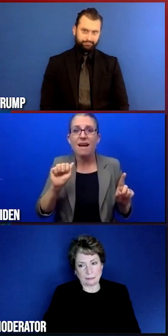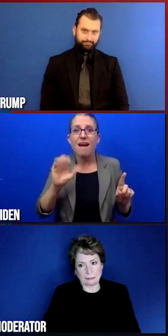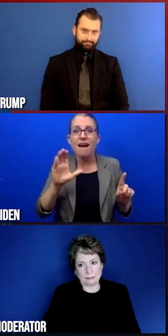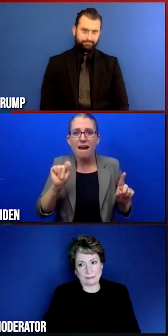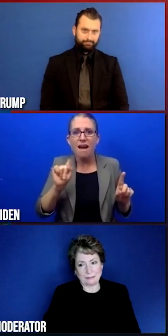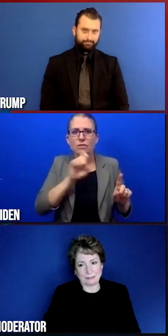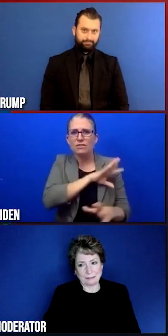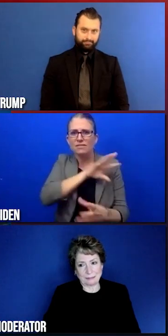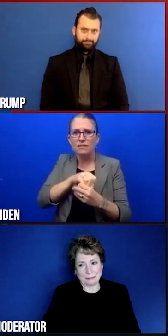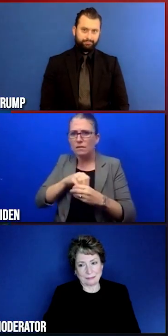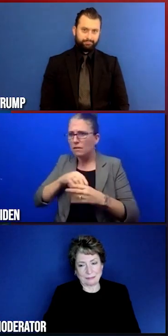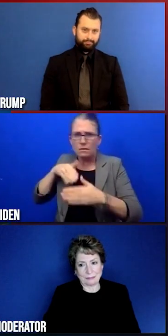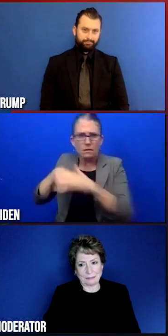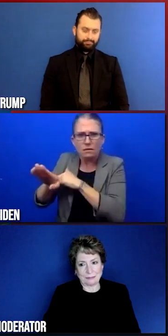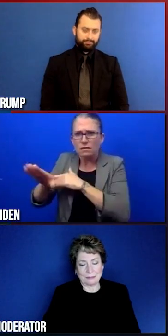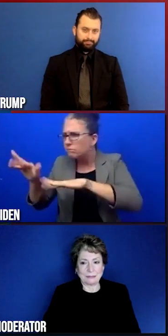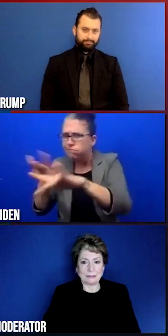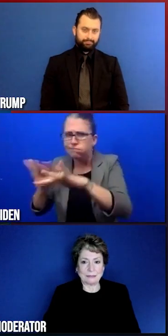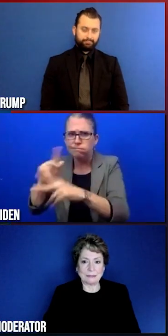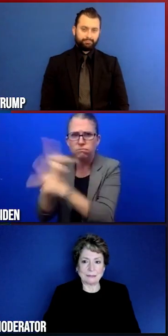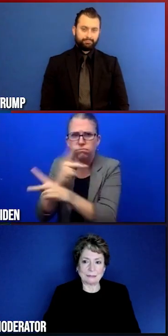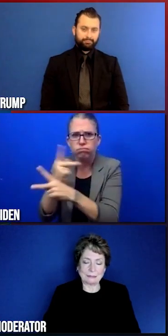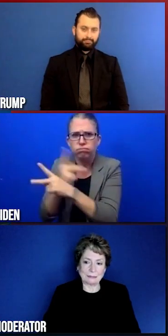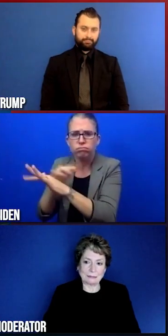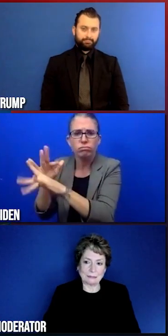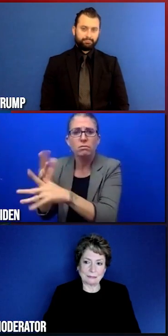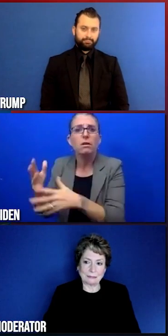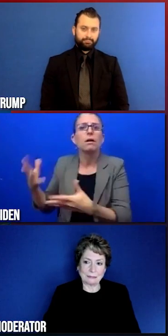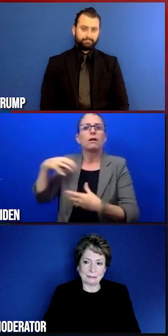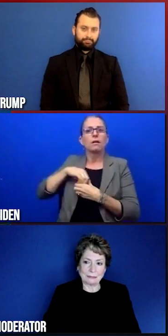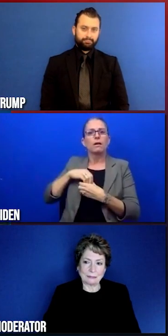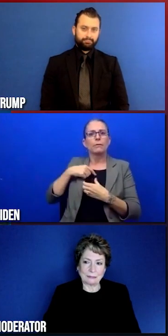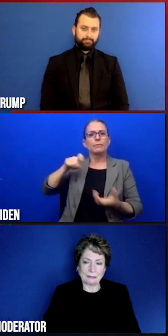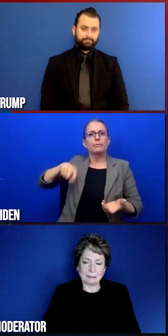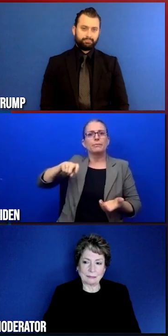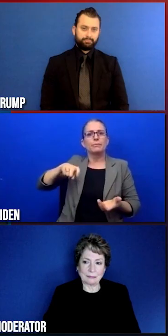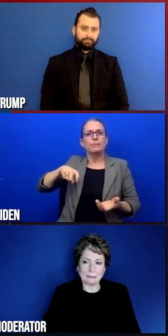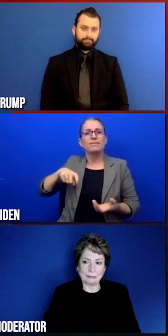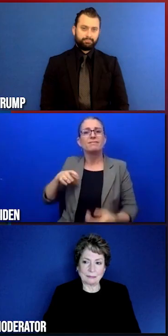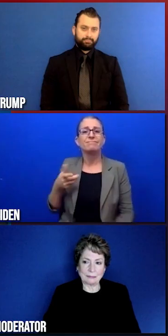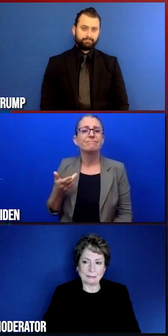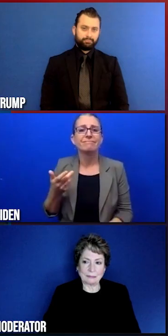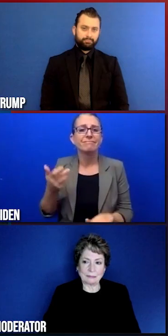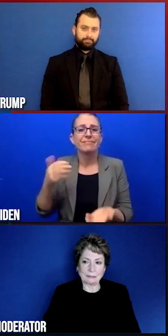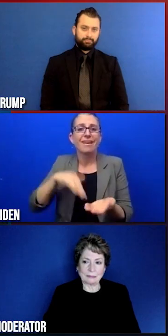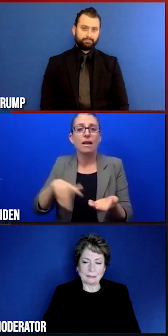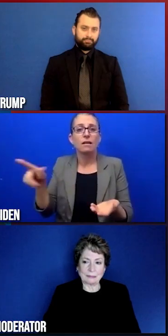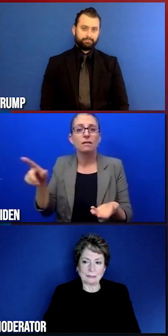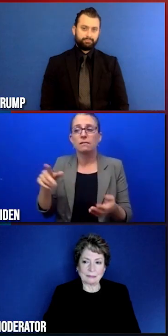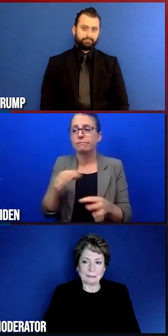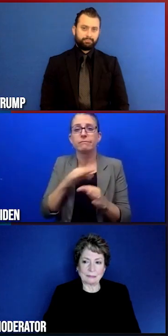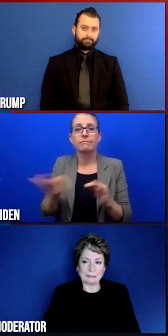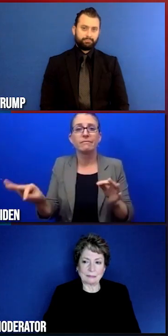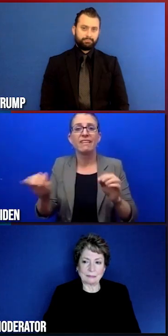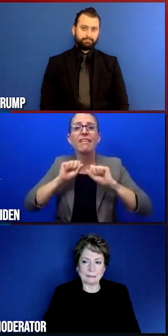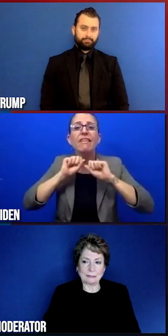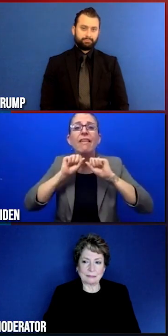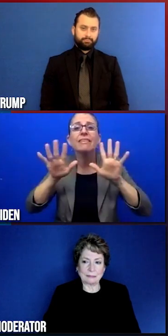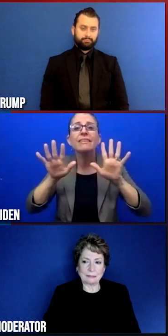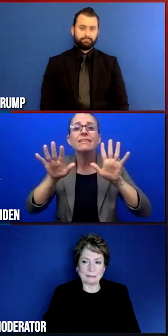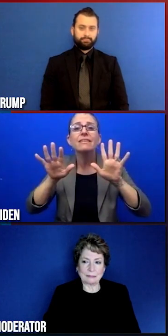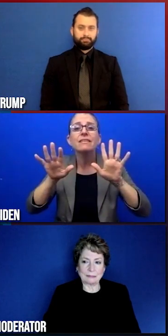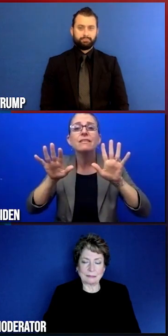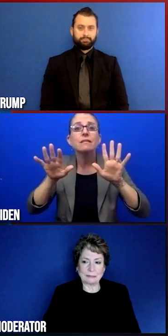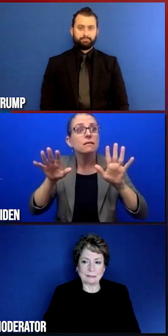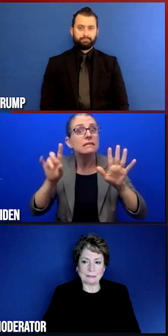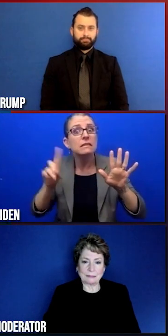to this. He had nothing. He did virtually nothing. And then he gets out of the hospital and he talks about,